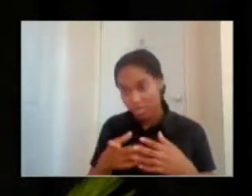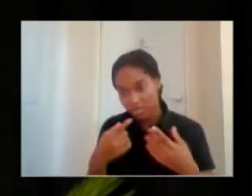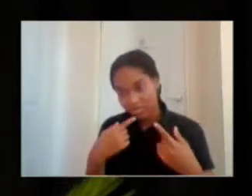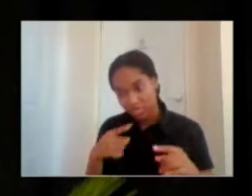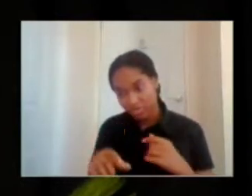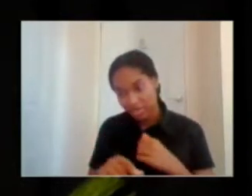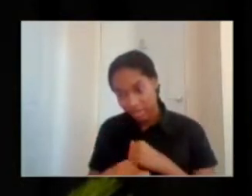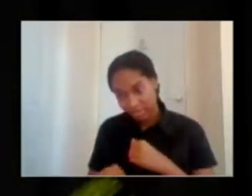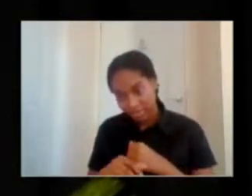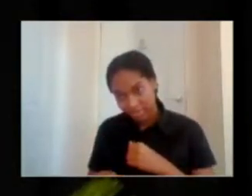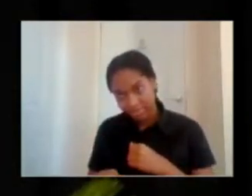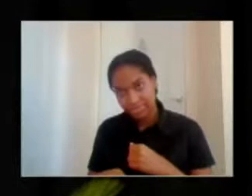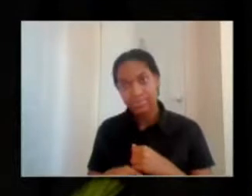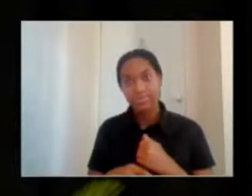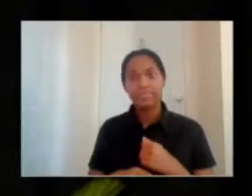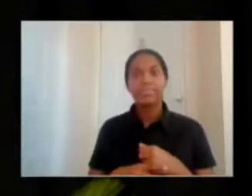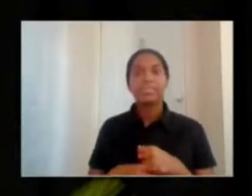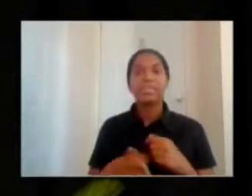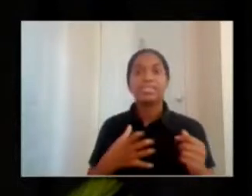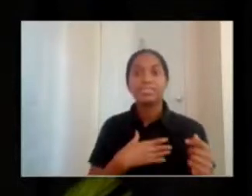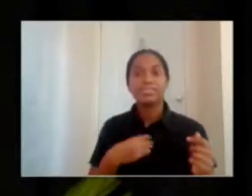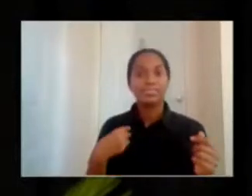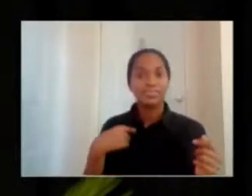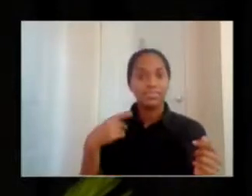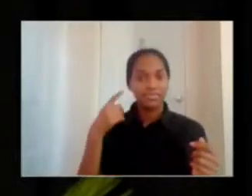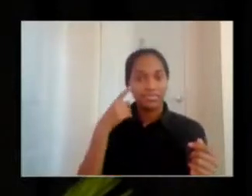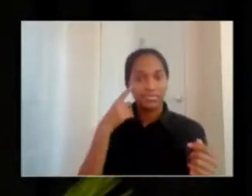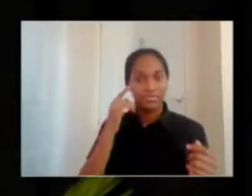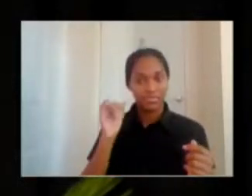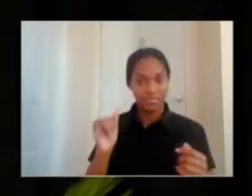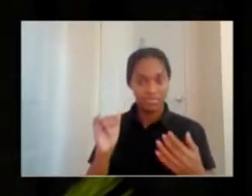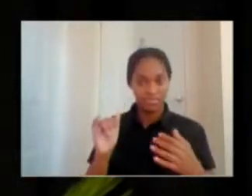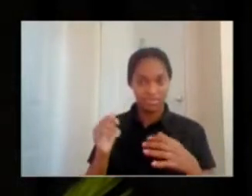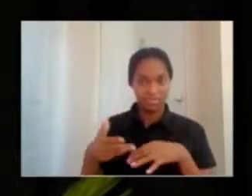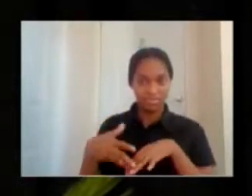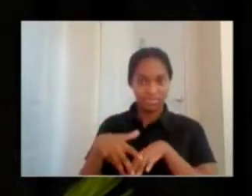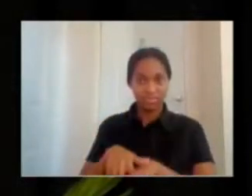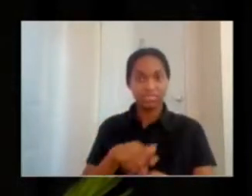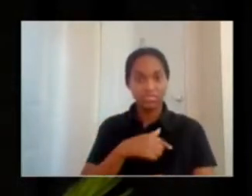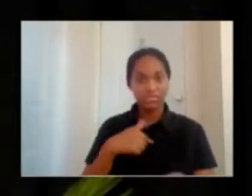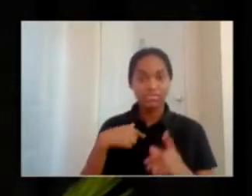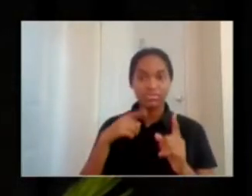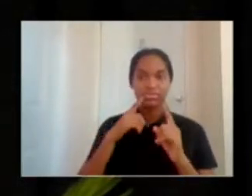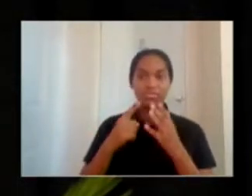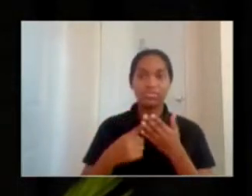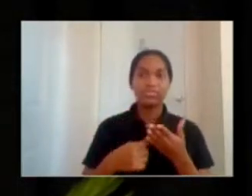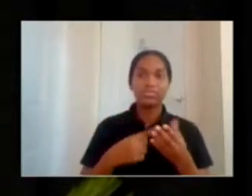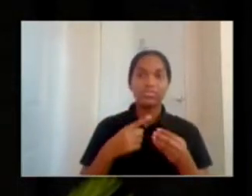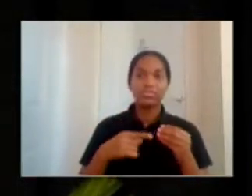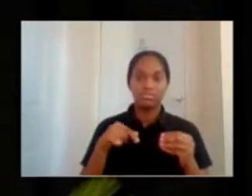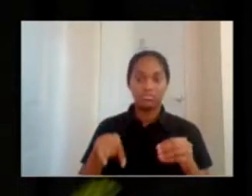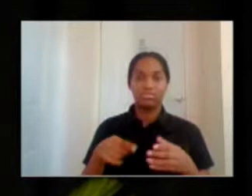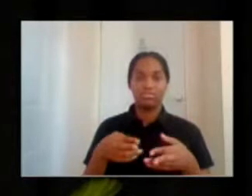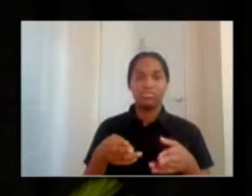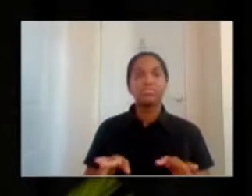not. And I think that that collaboration, which we've been talking about here in this room,